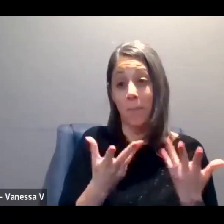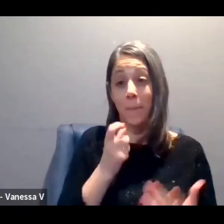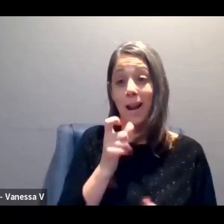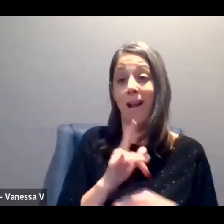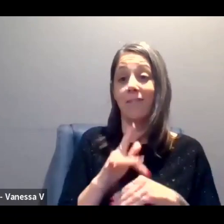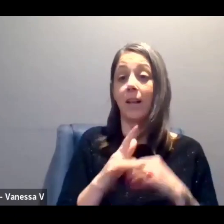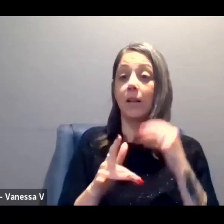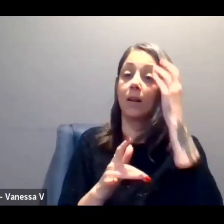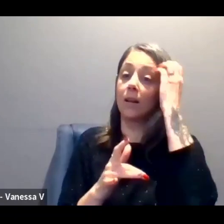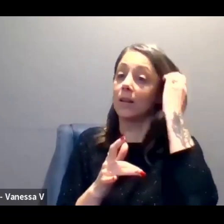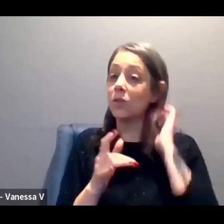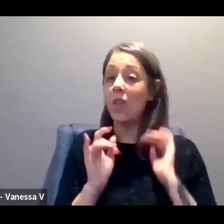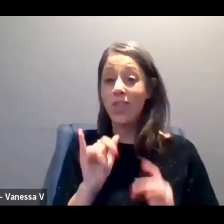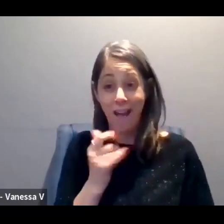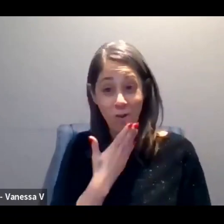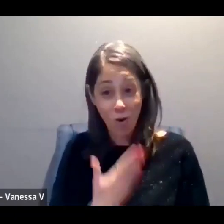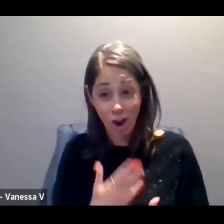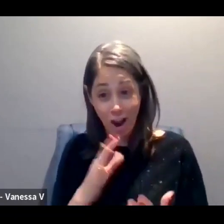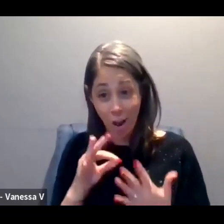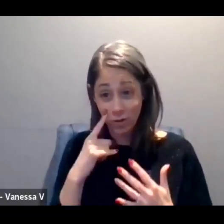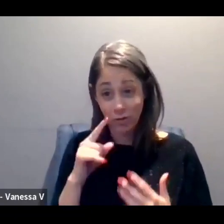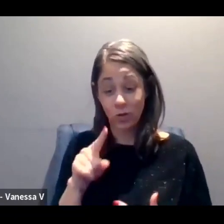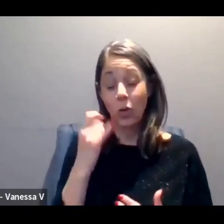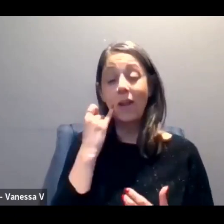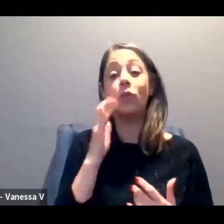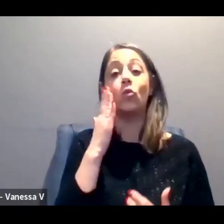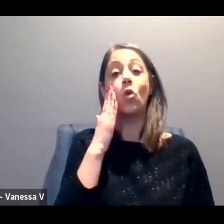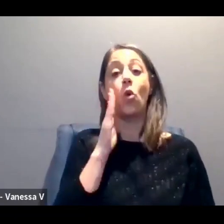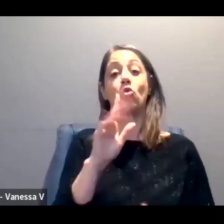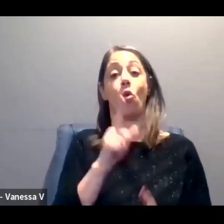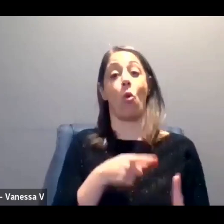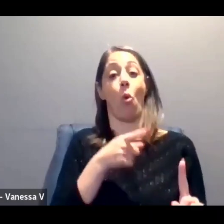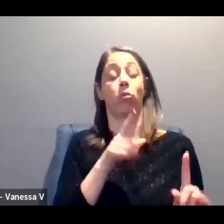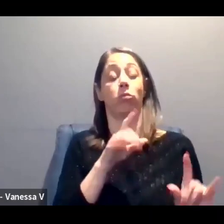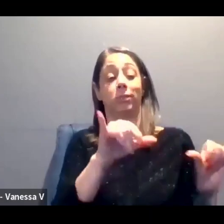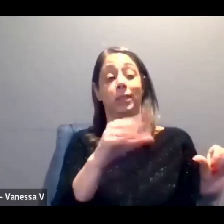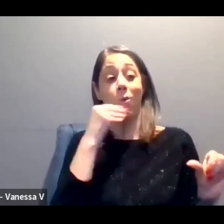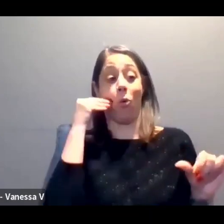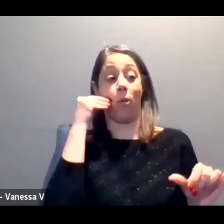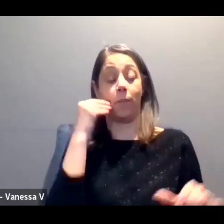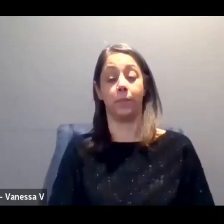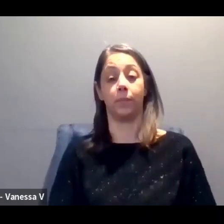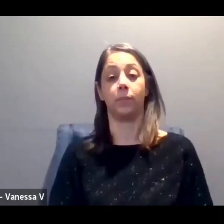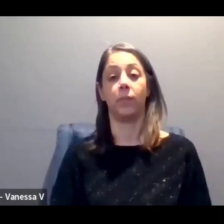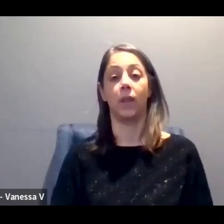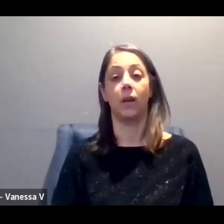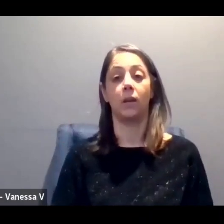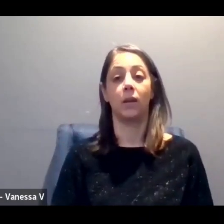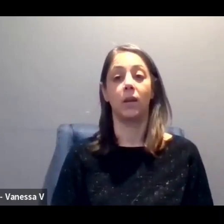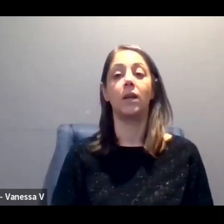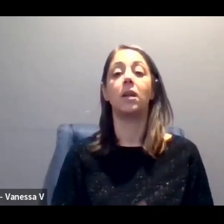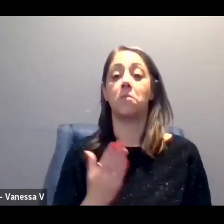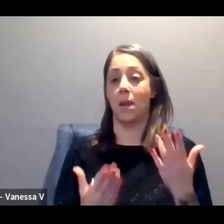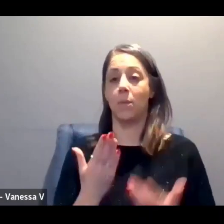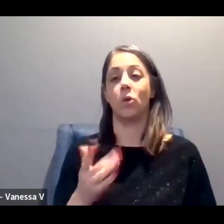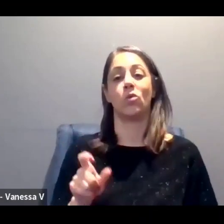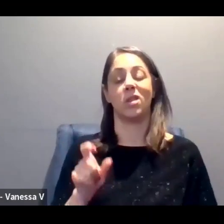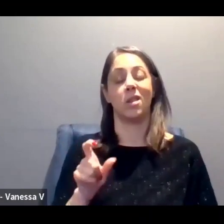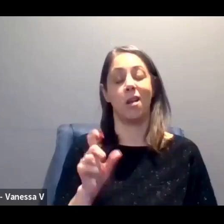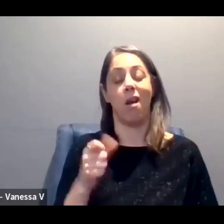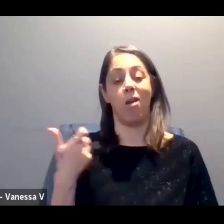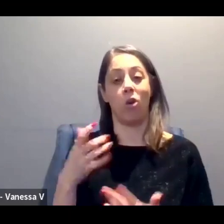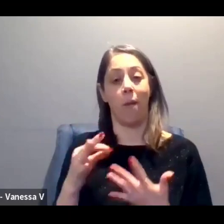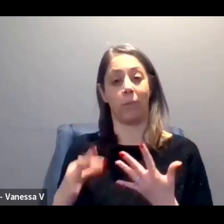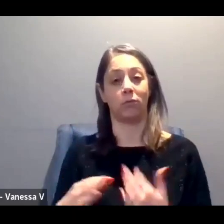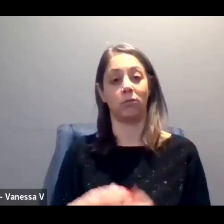that really a good option for you if you know that that's your goal? I'm going to stay at home. You might be looking for other things to do rather than